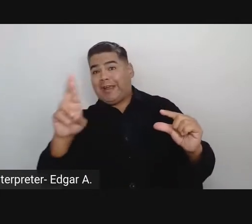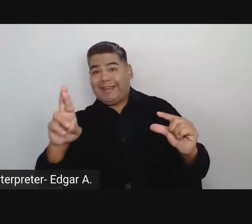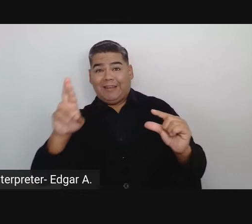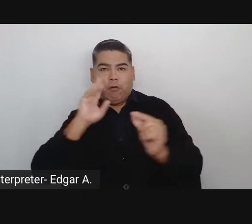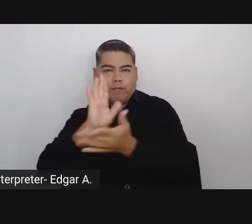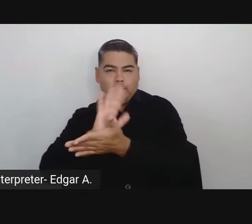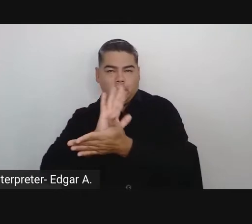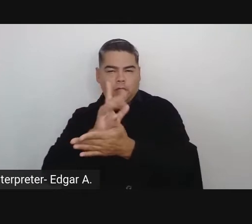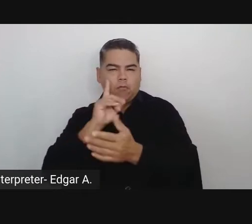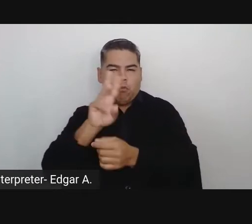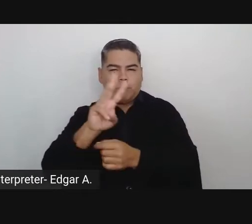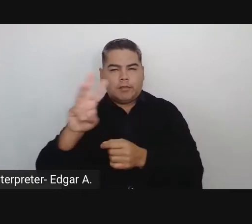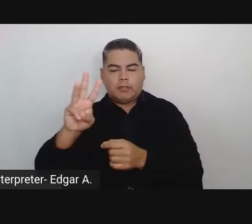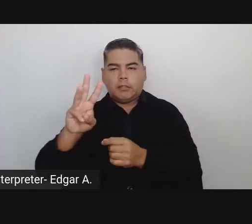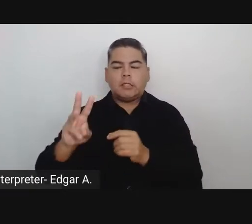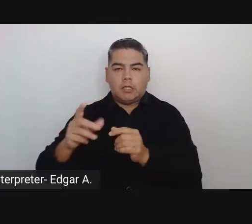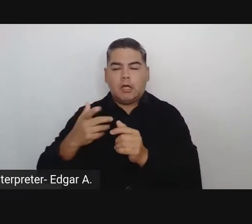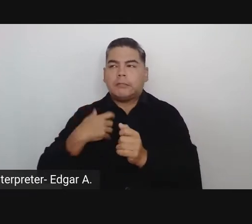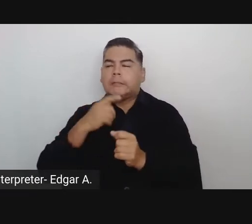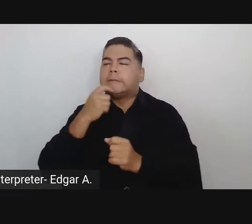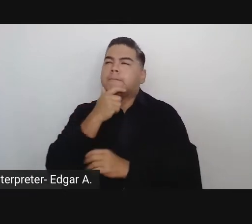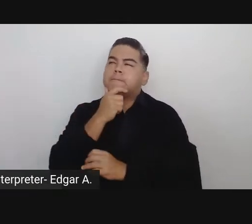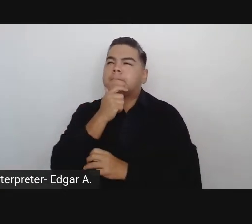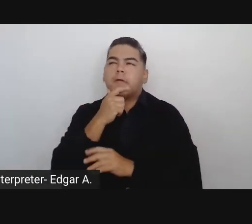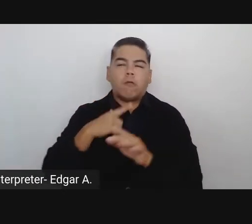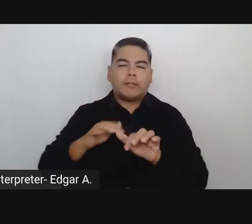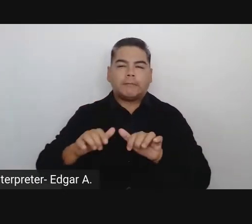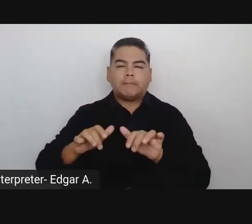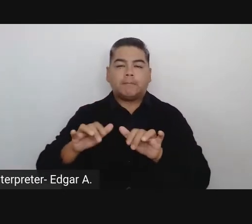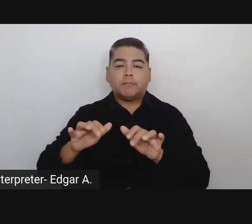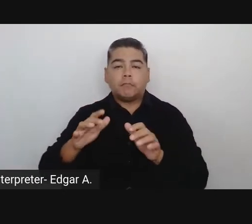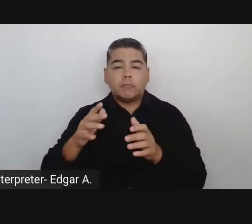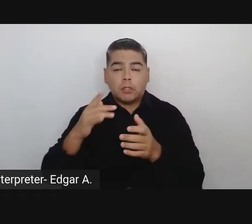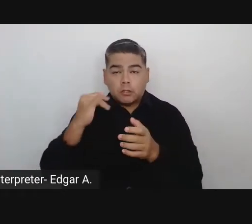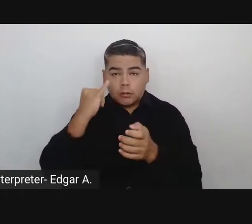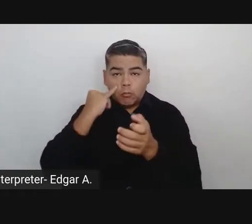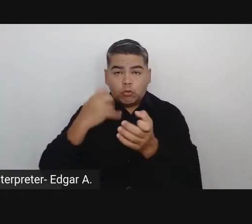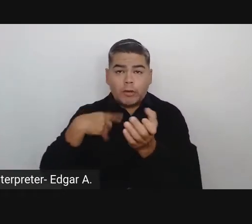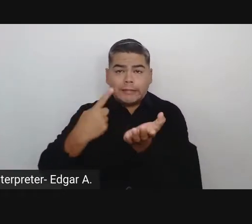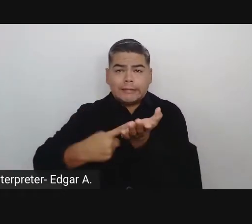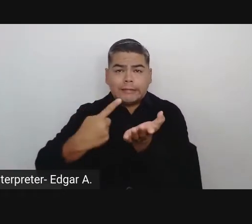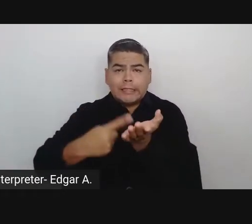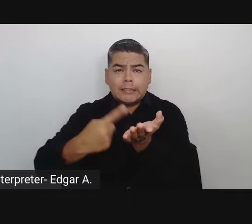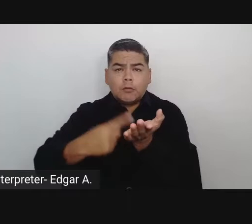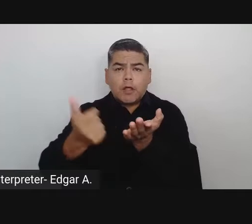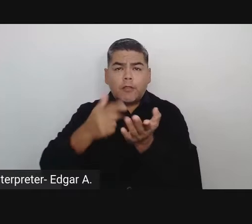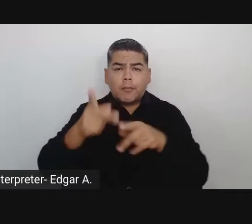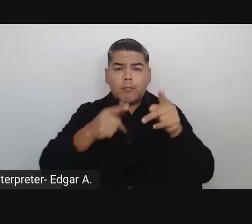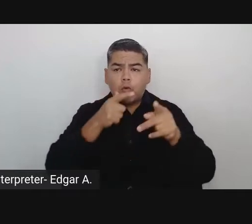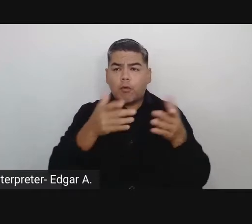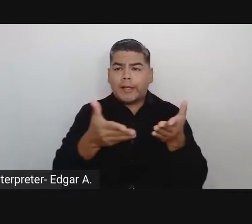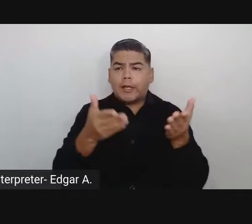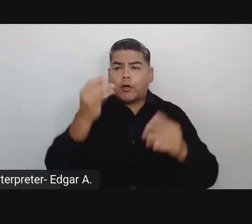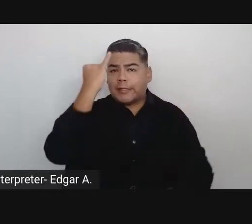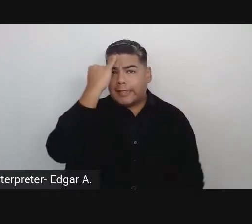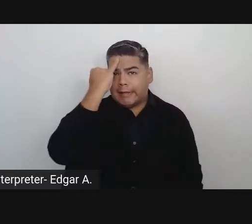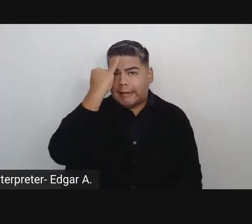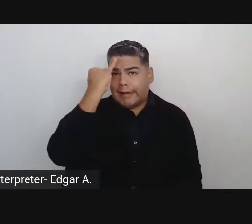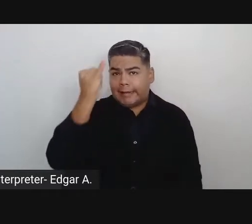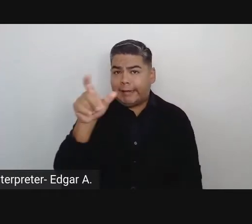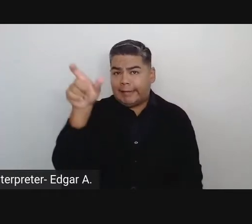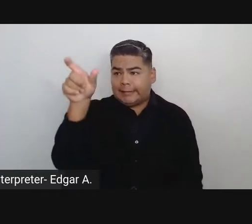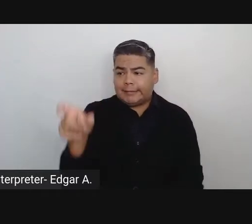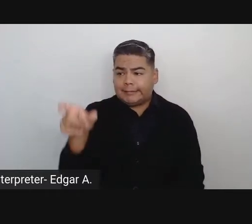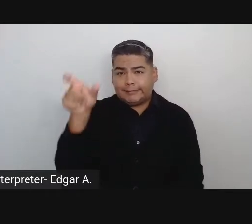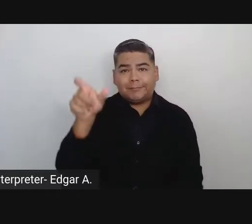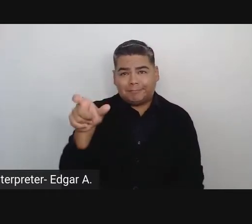website. If you want to discuss with other attendees, you can also use the ideas section in